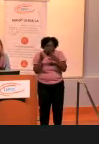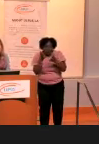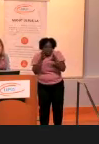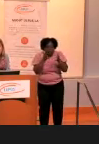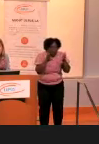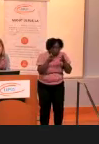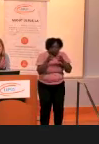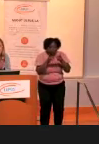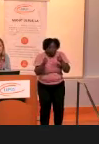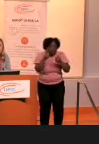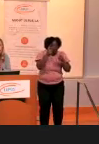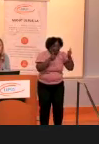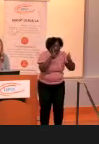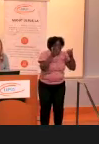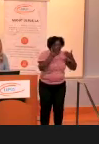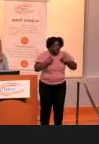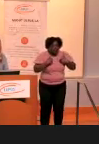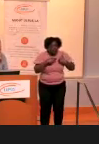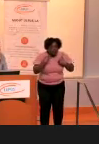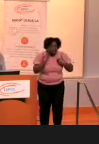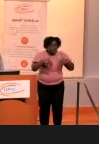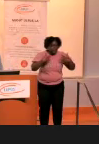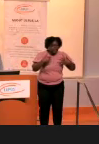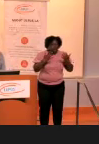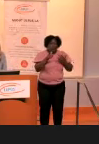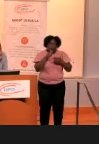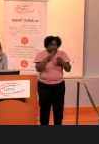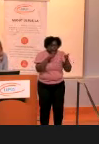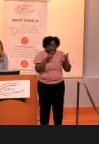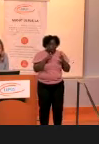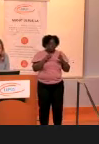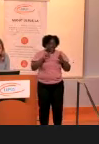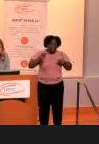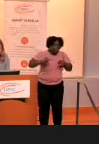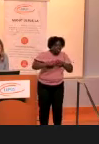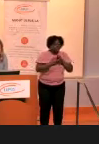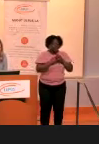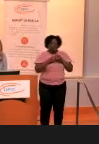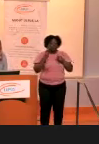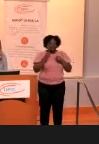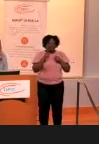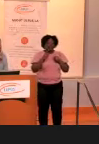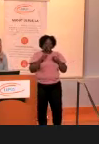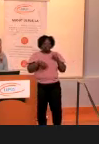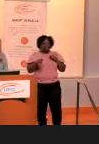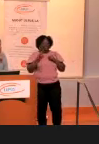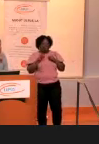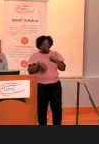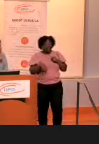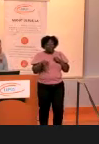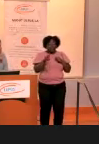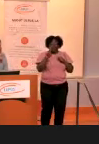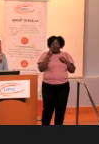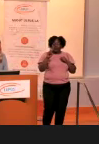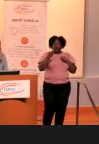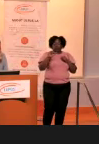an increased risk of having problems, they're people with abnormal renal function, so the creatinine that's a